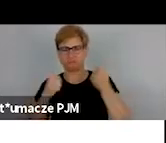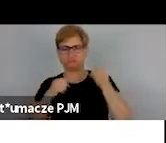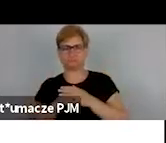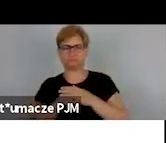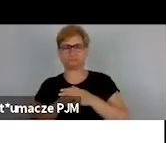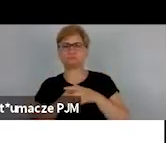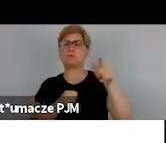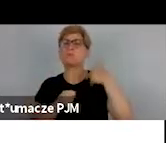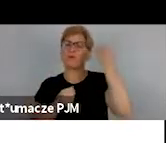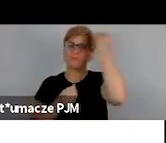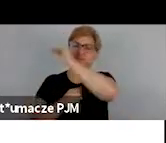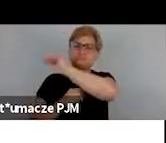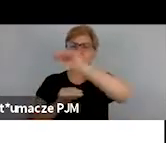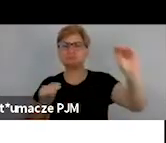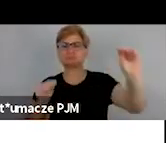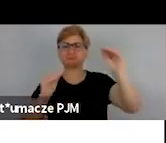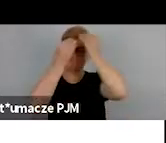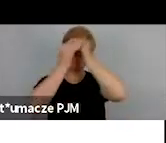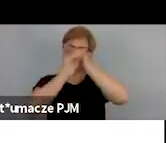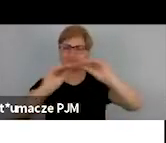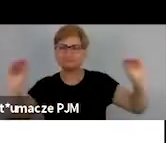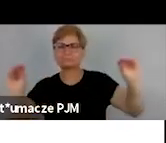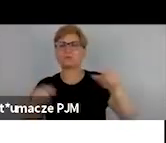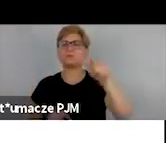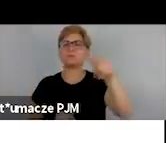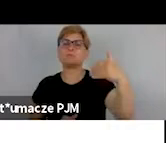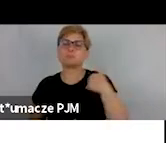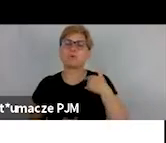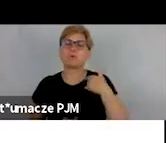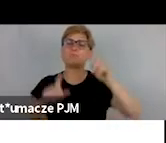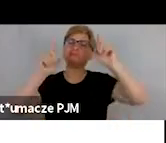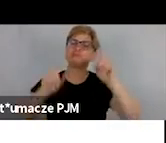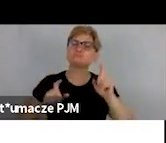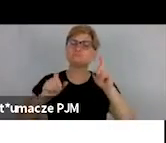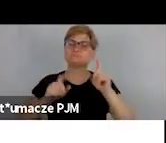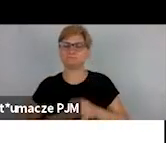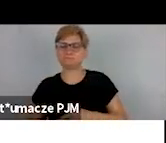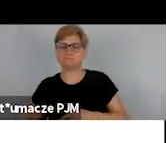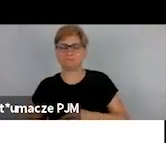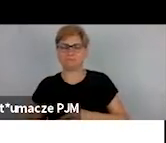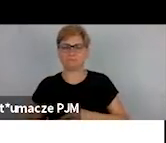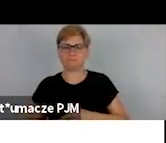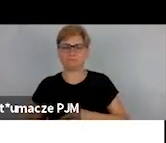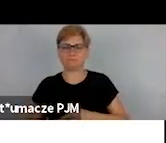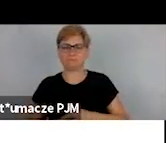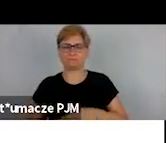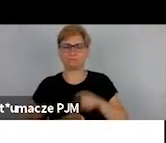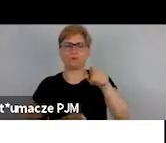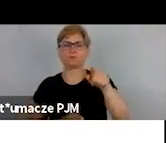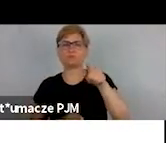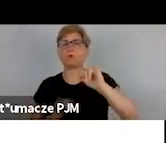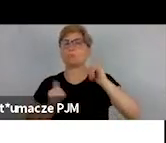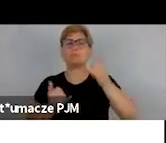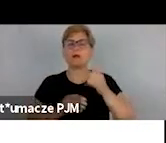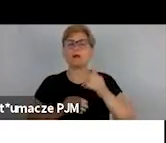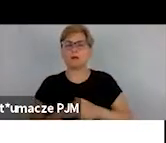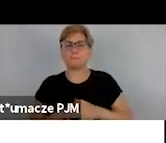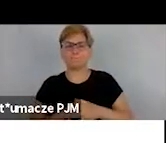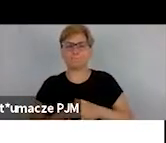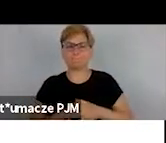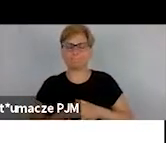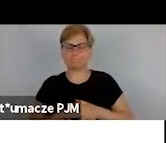bottom, we painted near a big bus terminal in downtown Johannesburg. And we